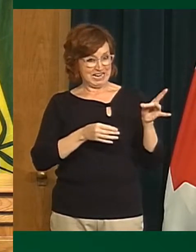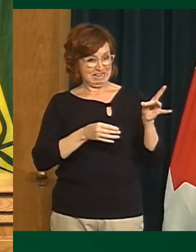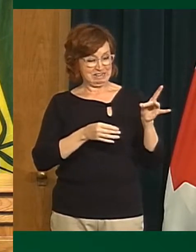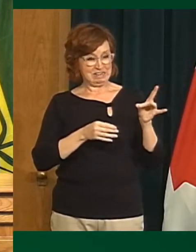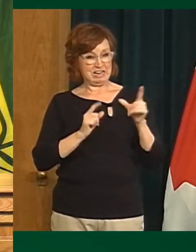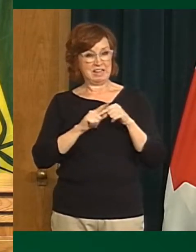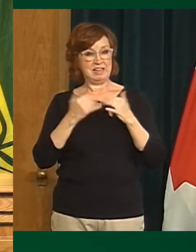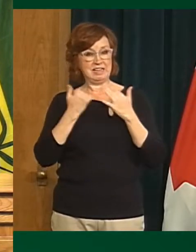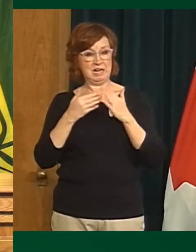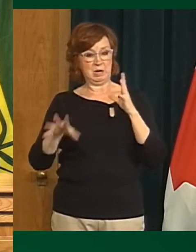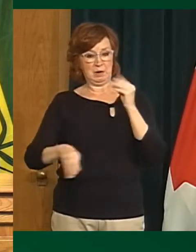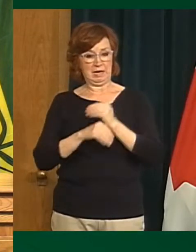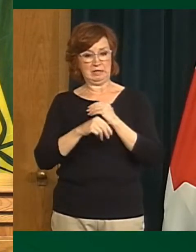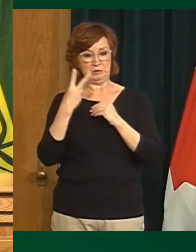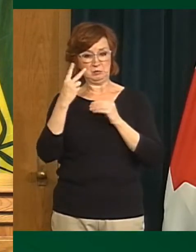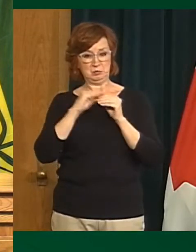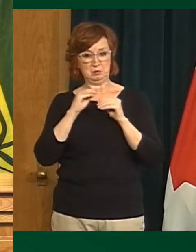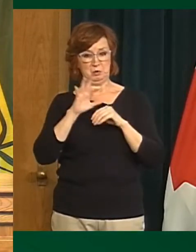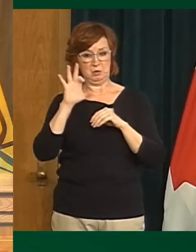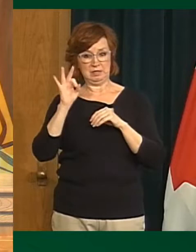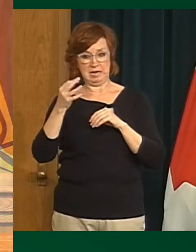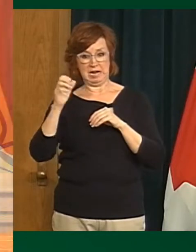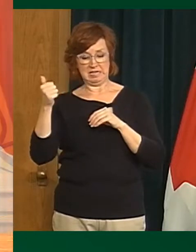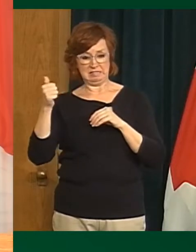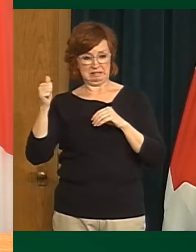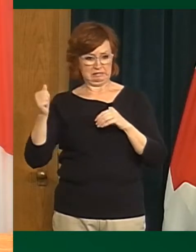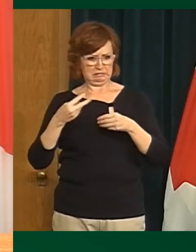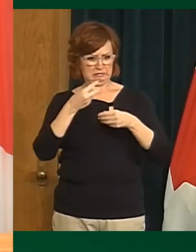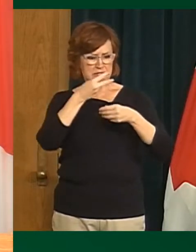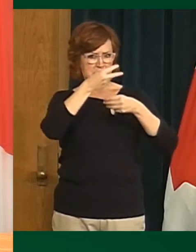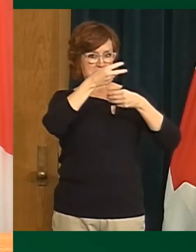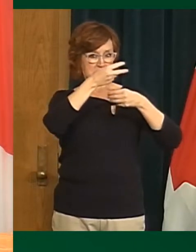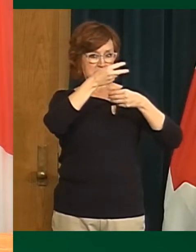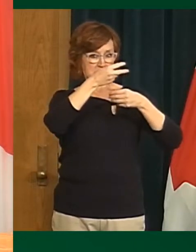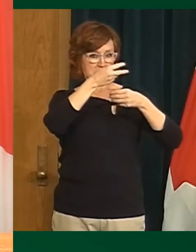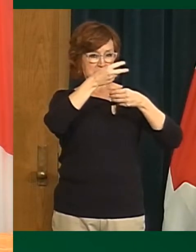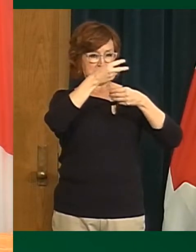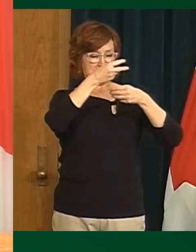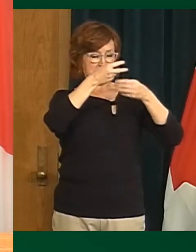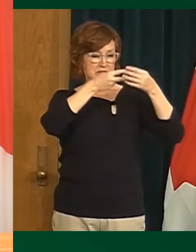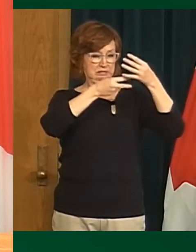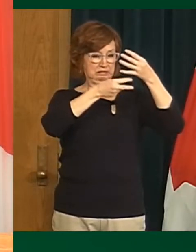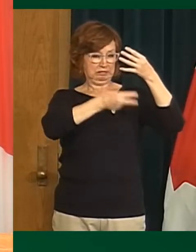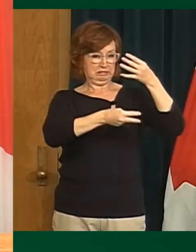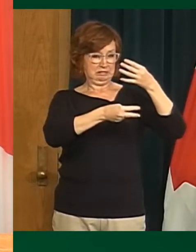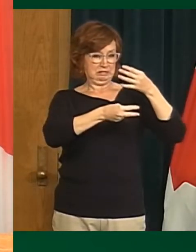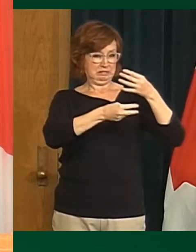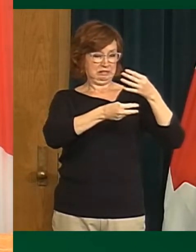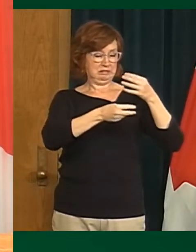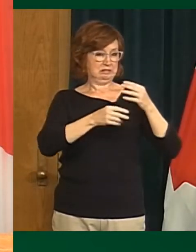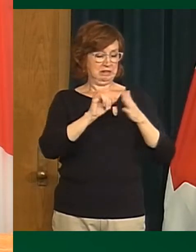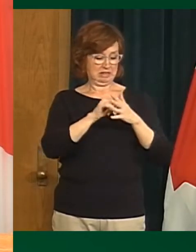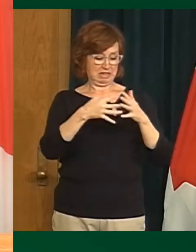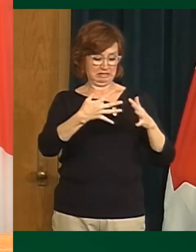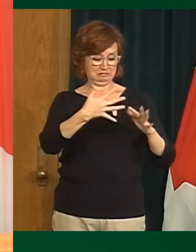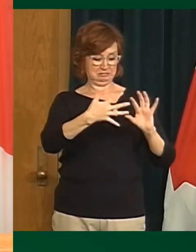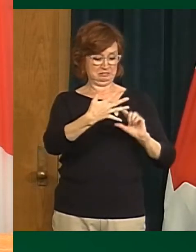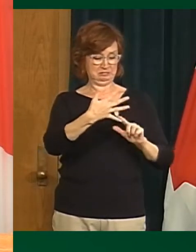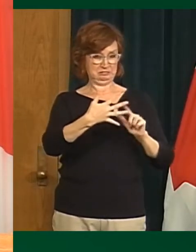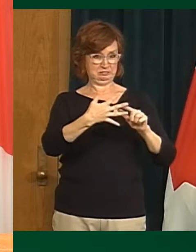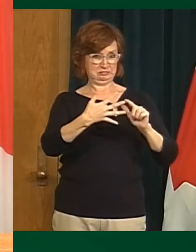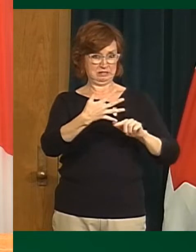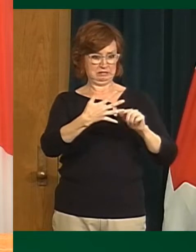So I do not have any individual information that I can speak to. And what I